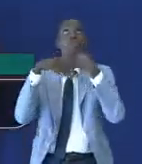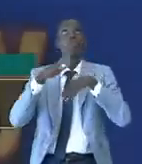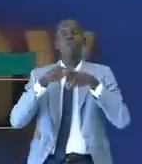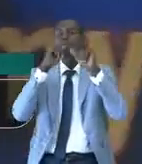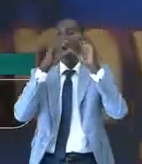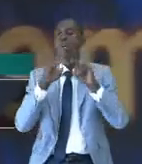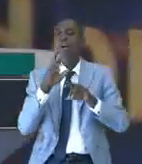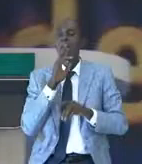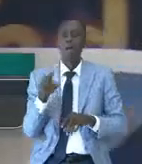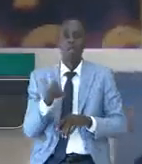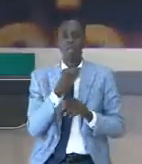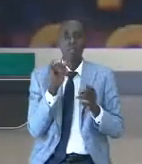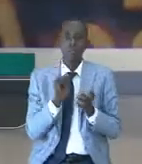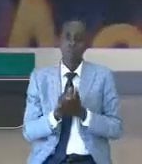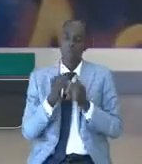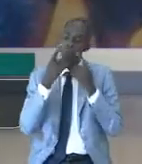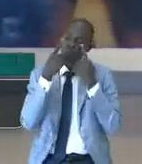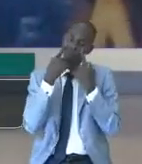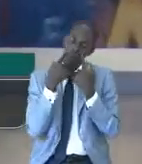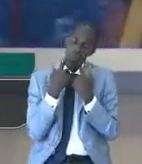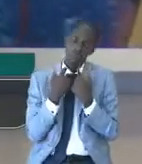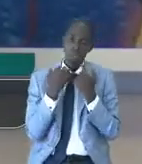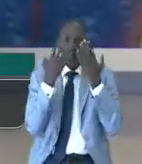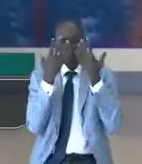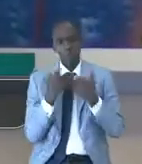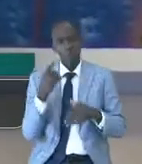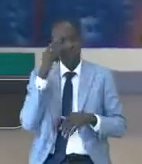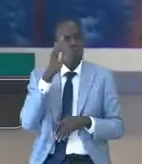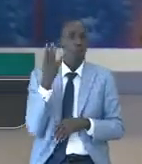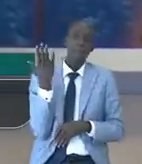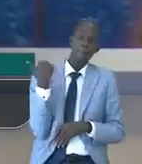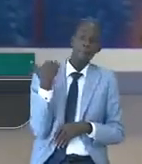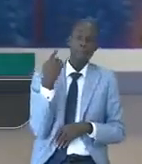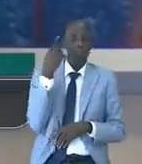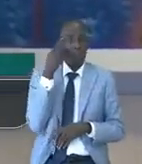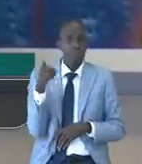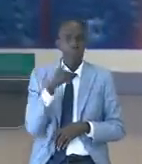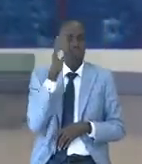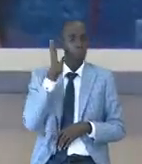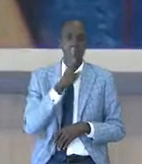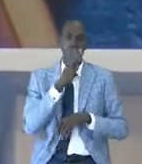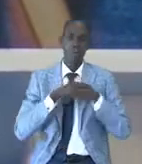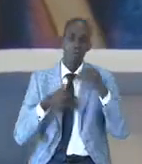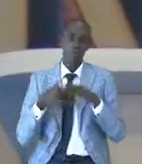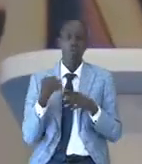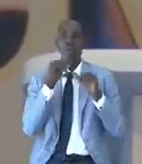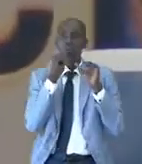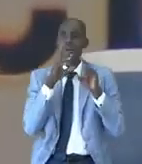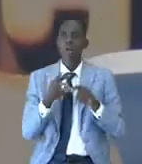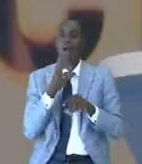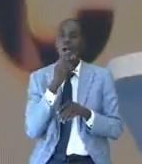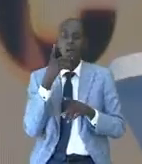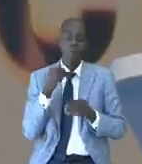are they that mourn. You're sorrowful for your past. It says you'll be comforted. Blessed are